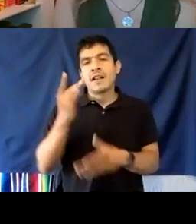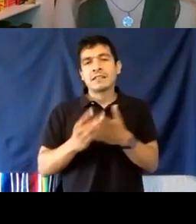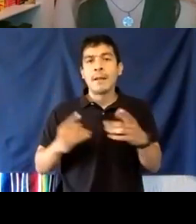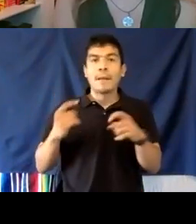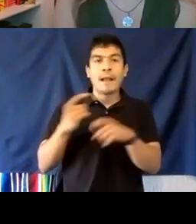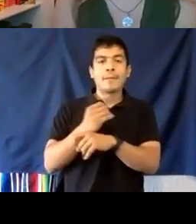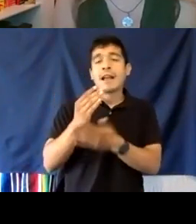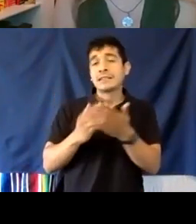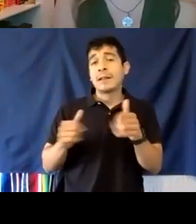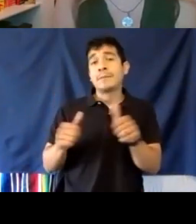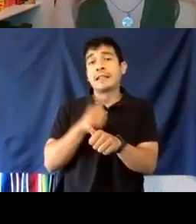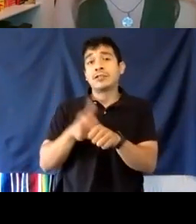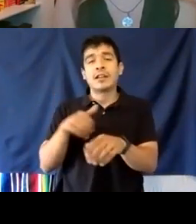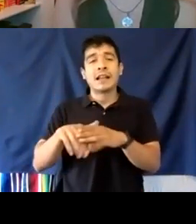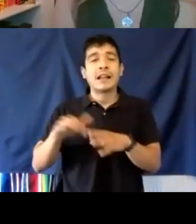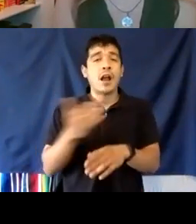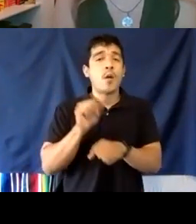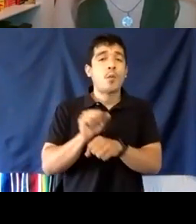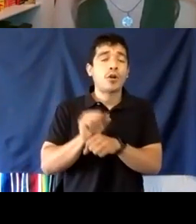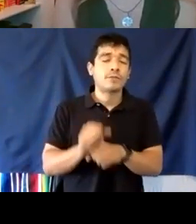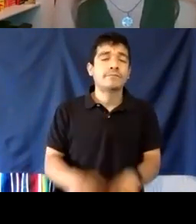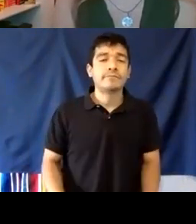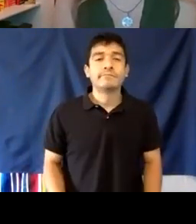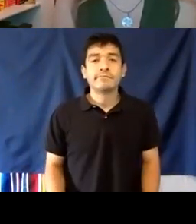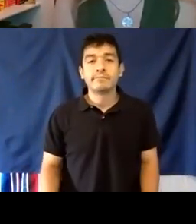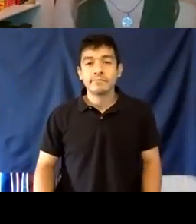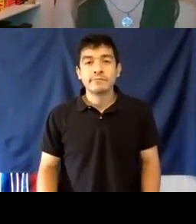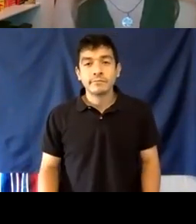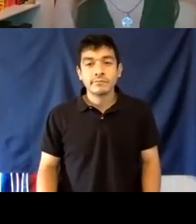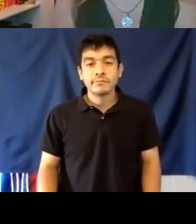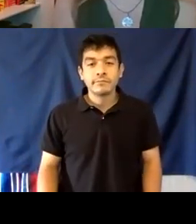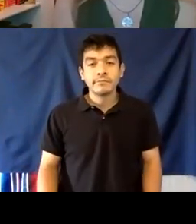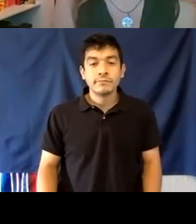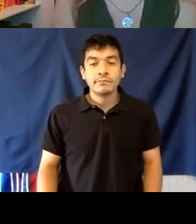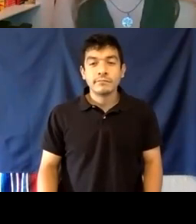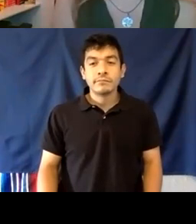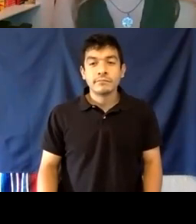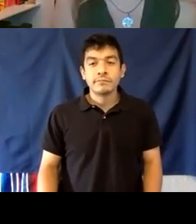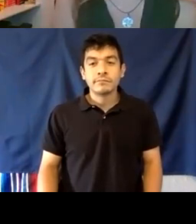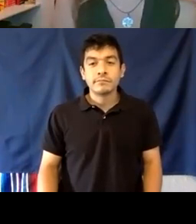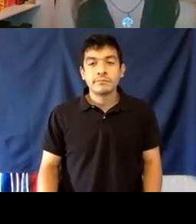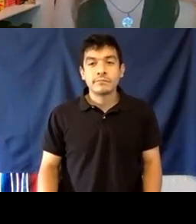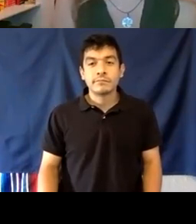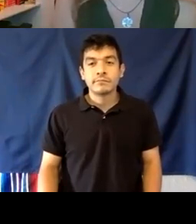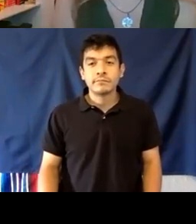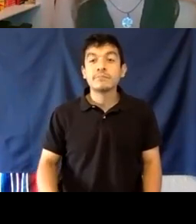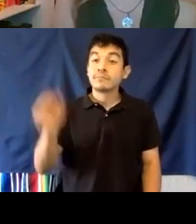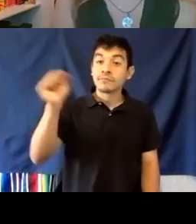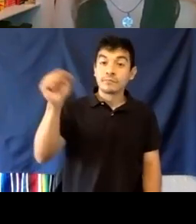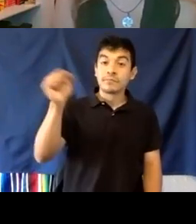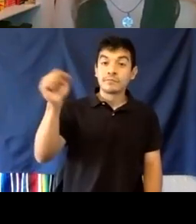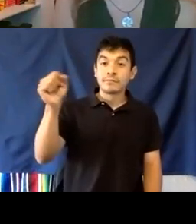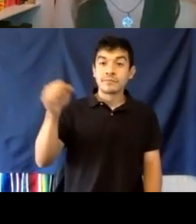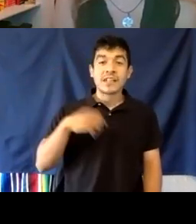dangers in the work that we're leaning into. Yeah, I would